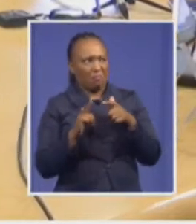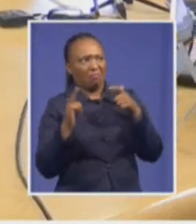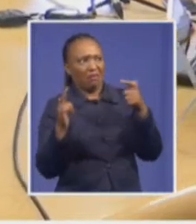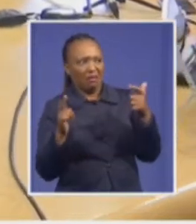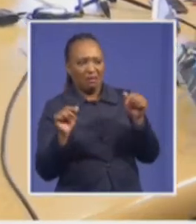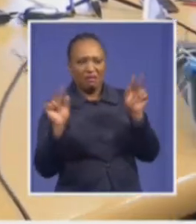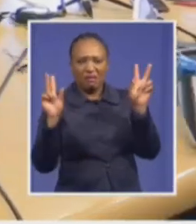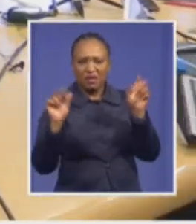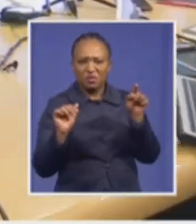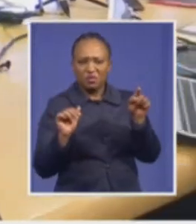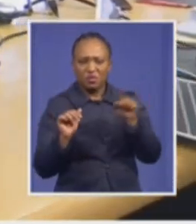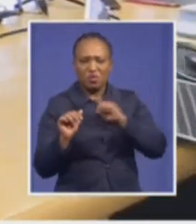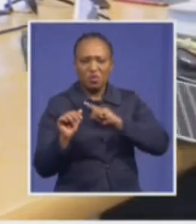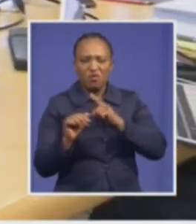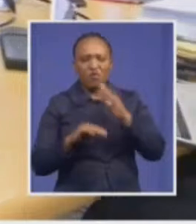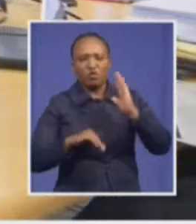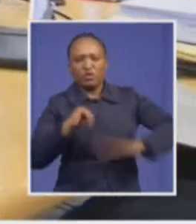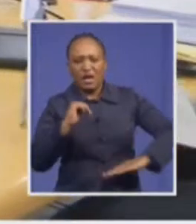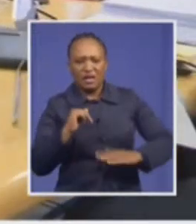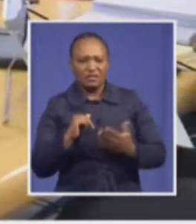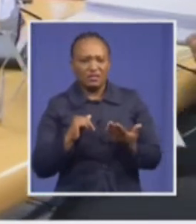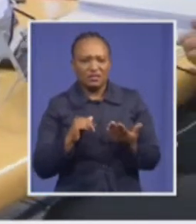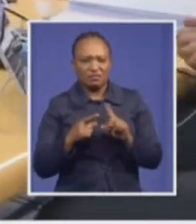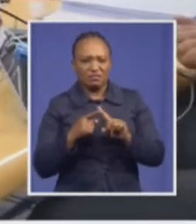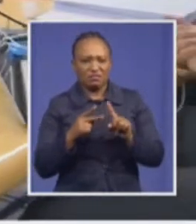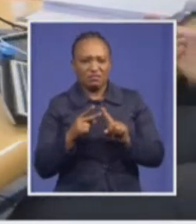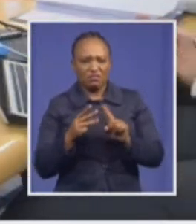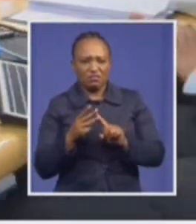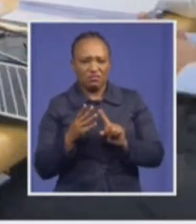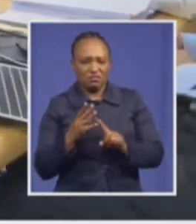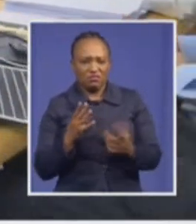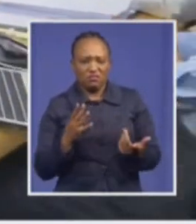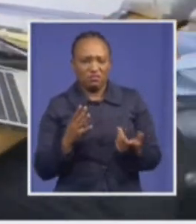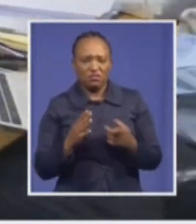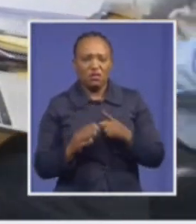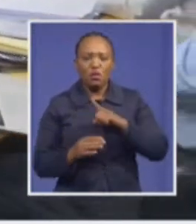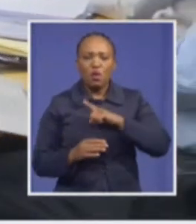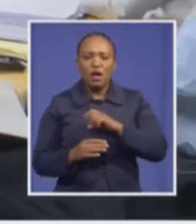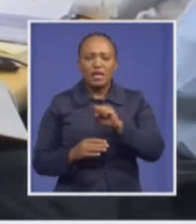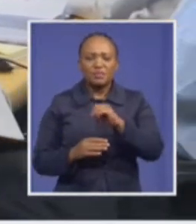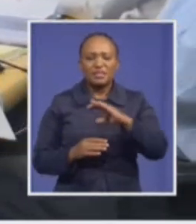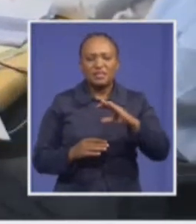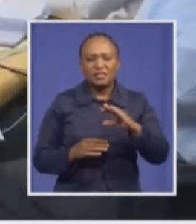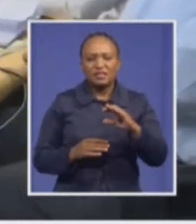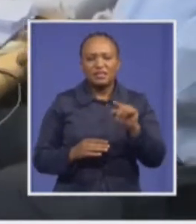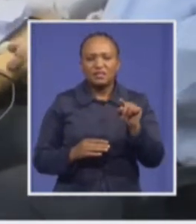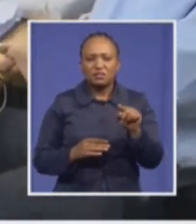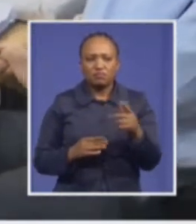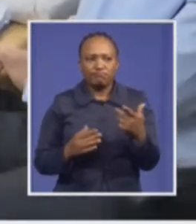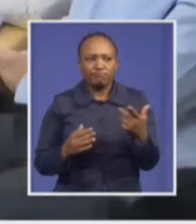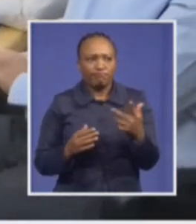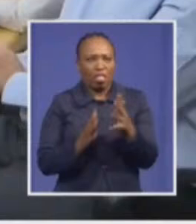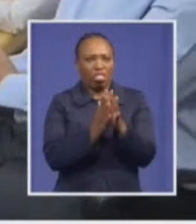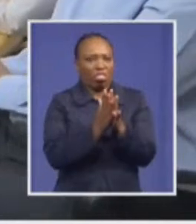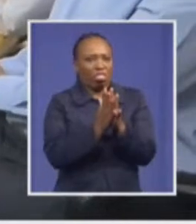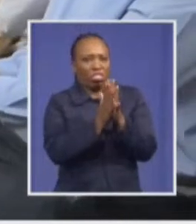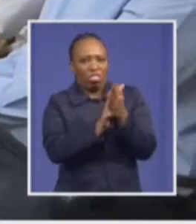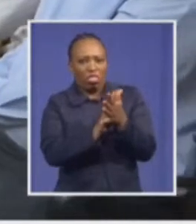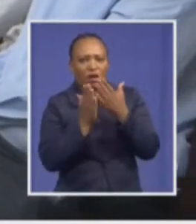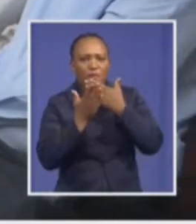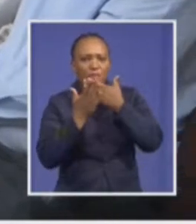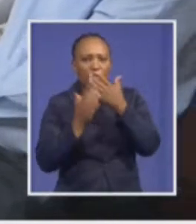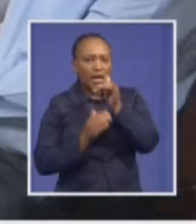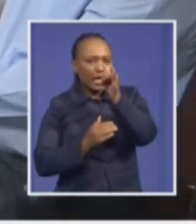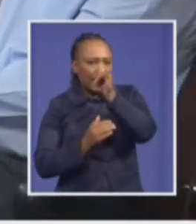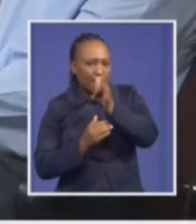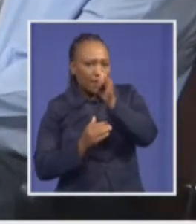when the SABC is not in jeopardy of a criminal sanction, of a damages sanction,